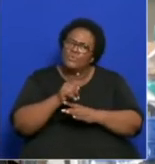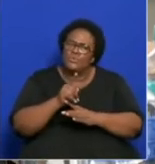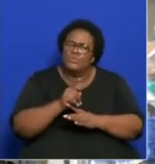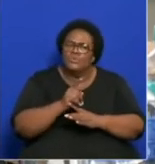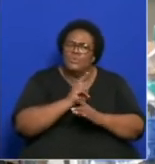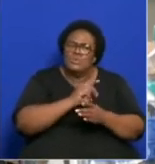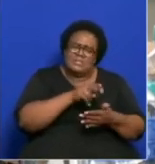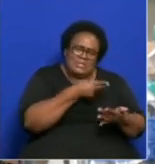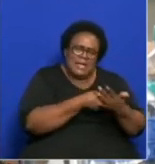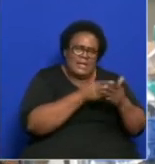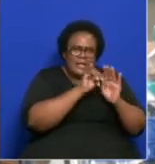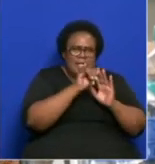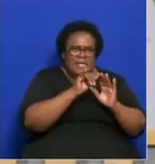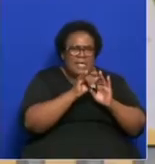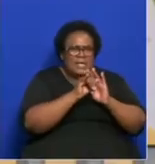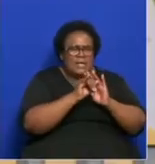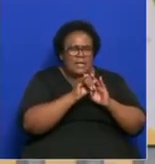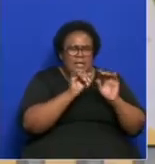that up?